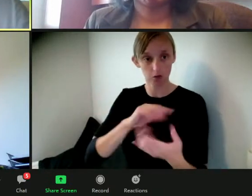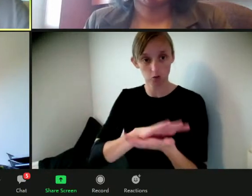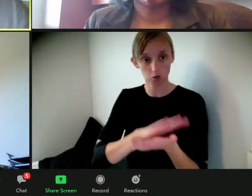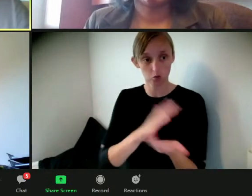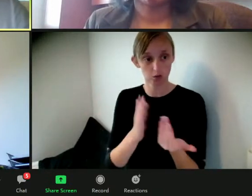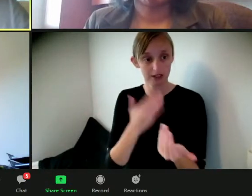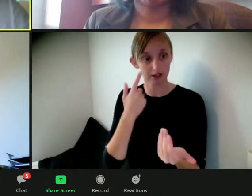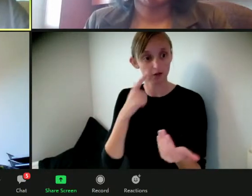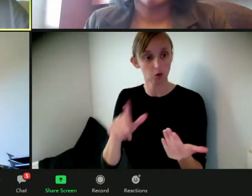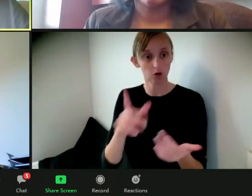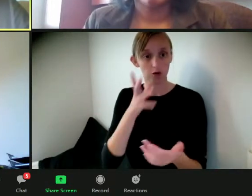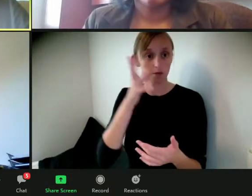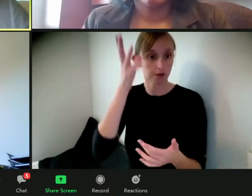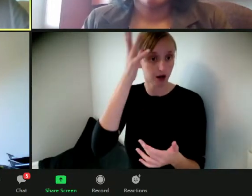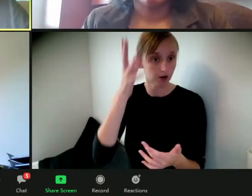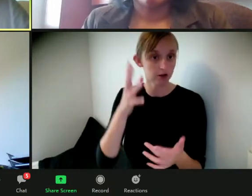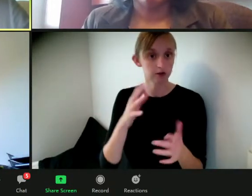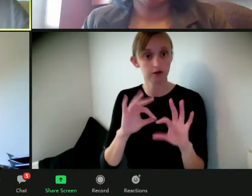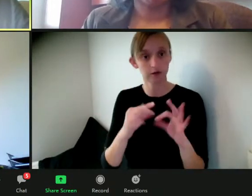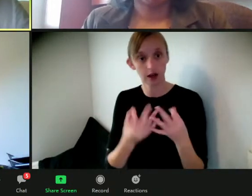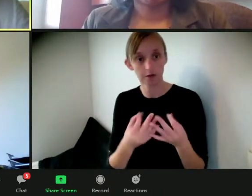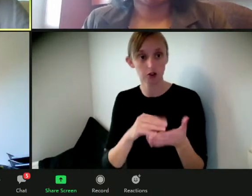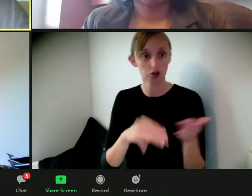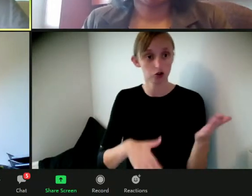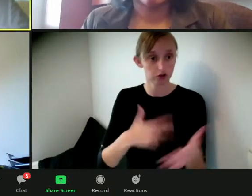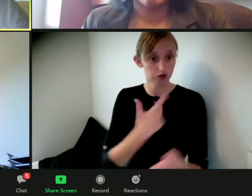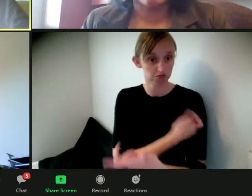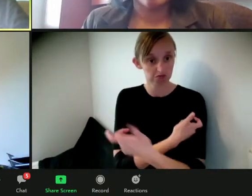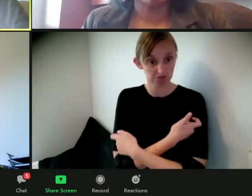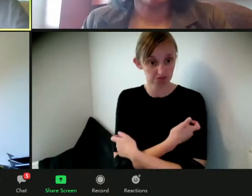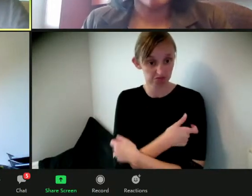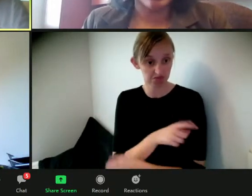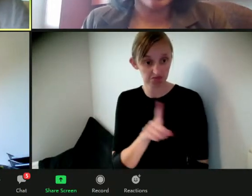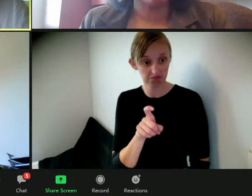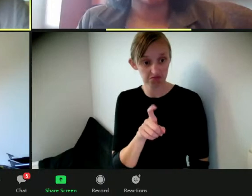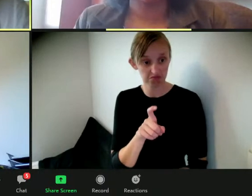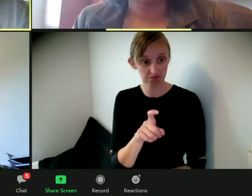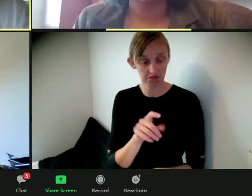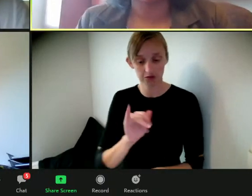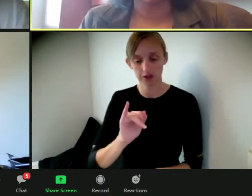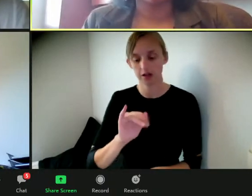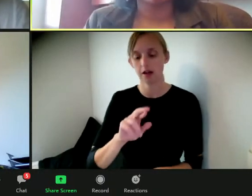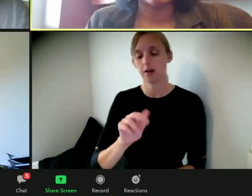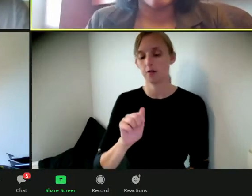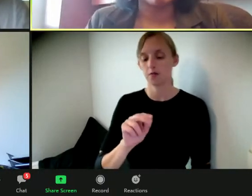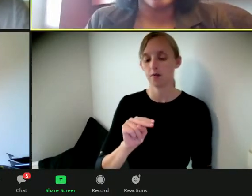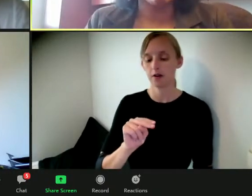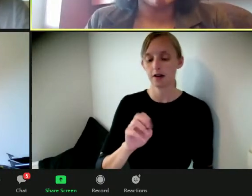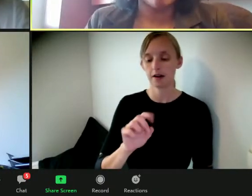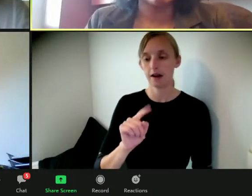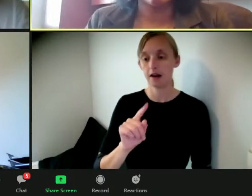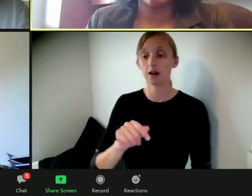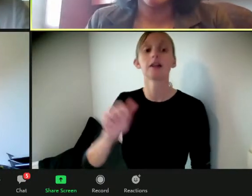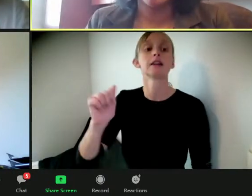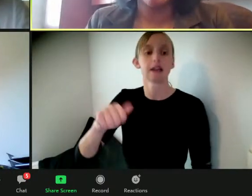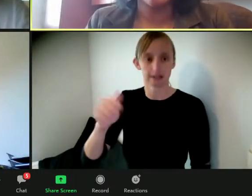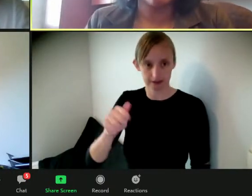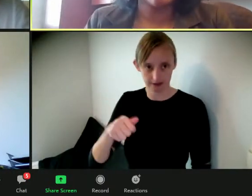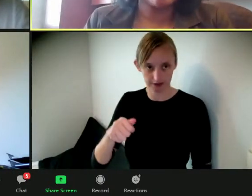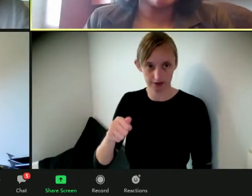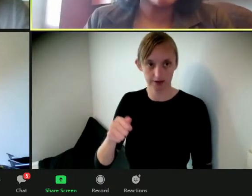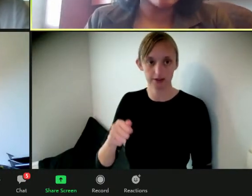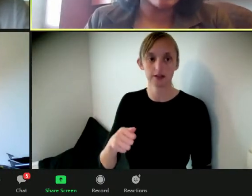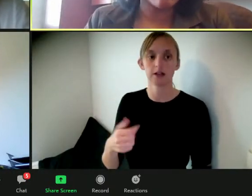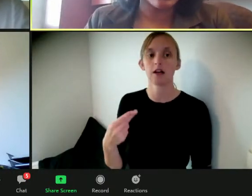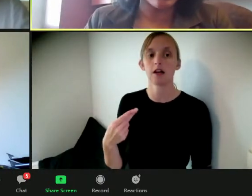students? Is that something that you all are doing? Go ahead, Irenetta. Absolutely. So we have a partnership as well with